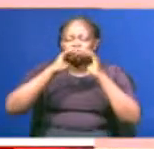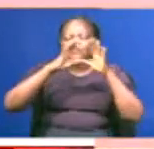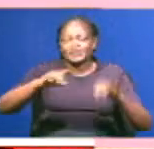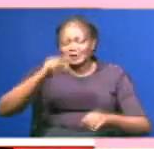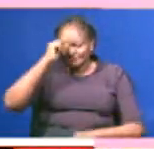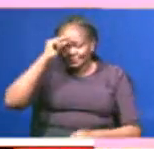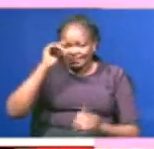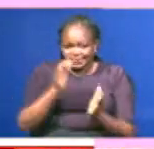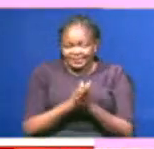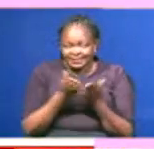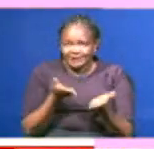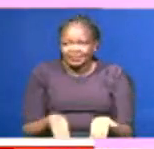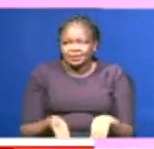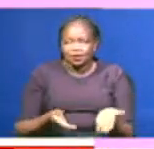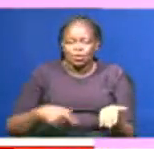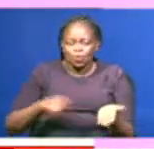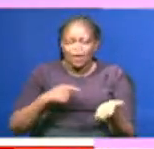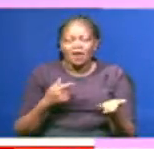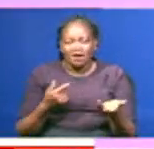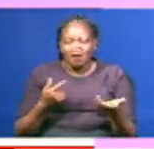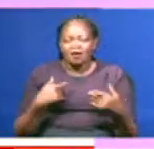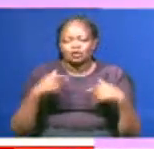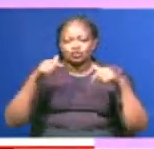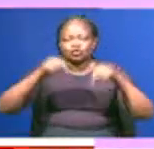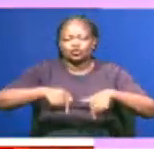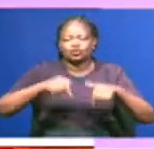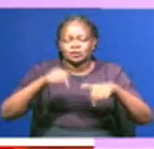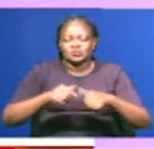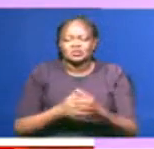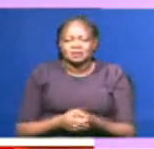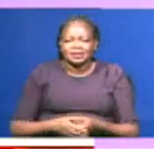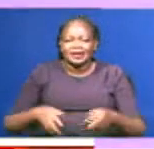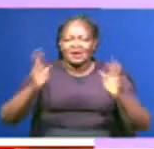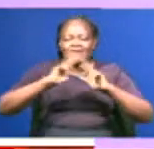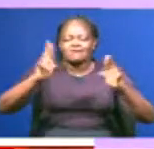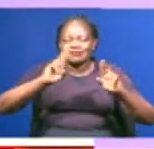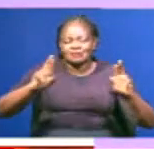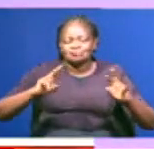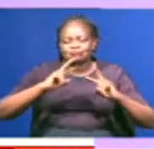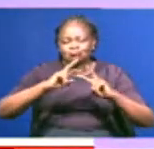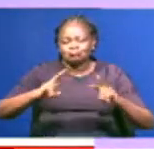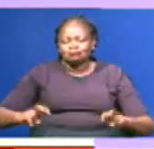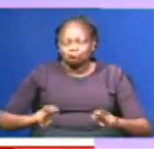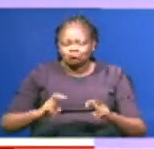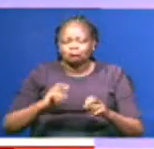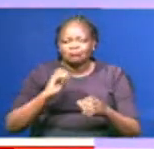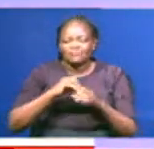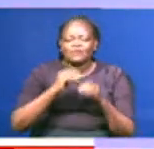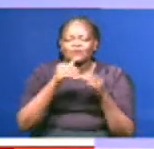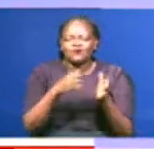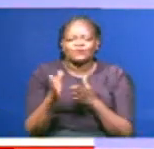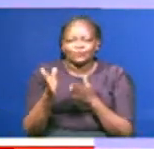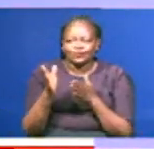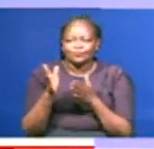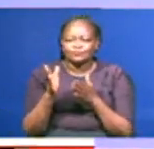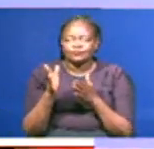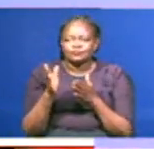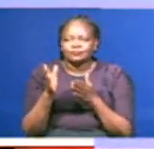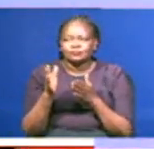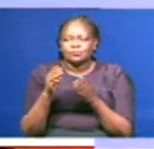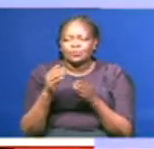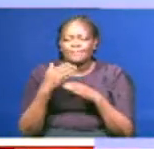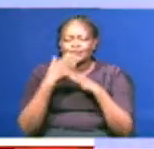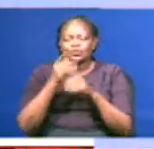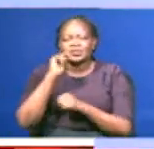And here we are today, ready to explore potential investment opportunities between